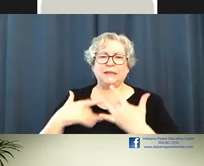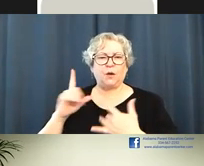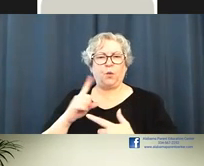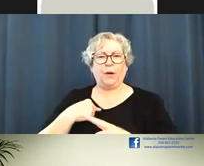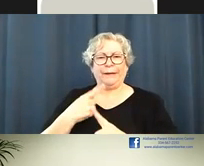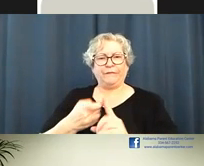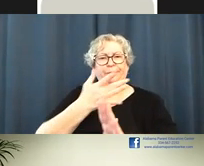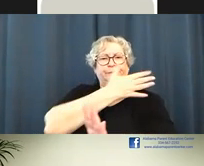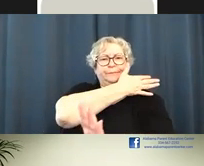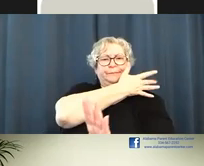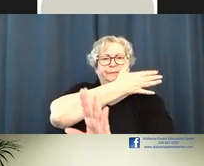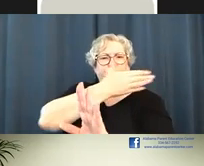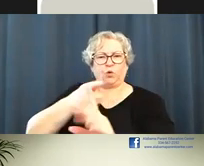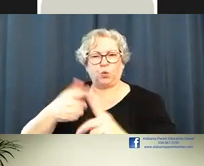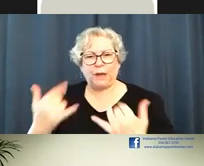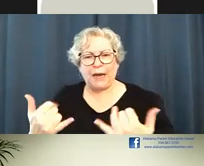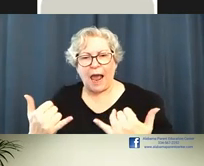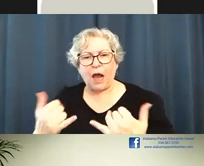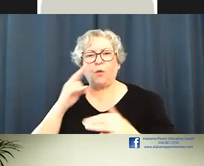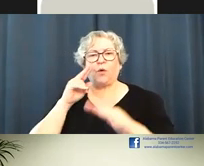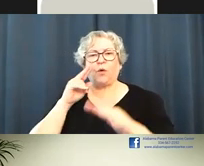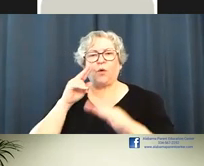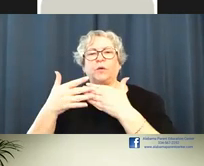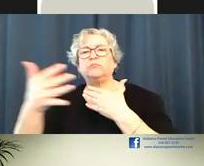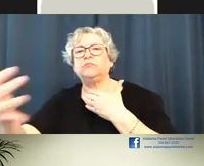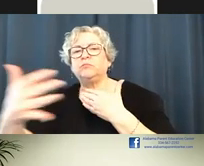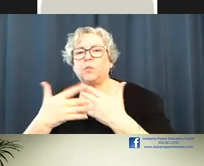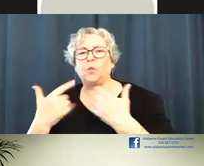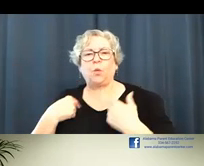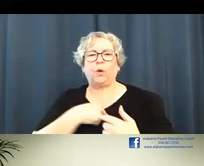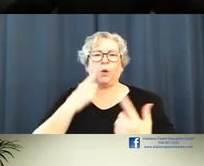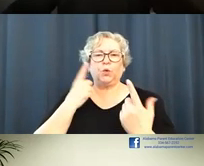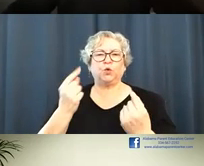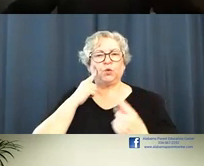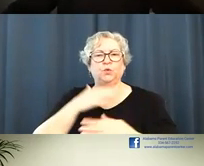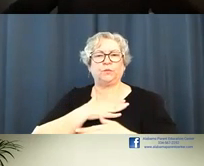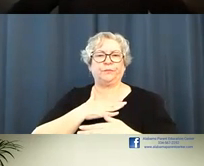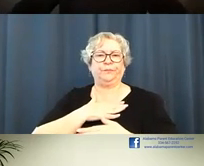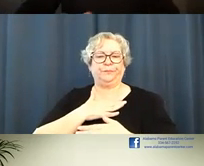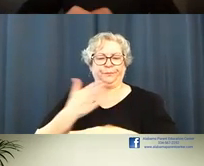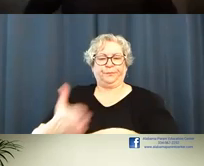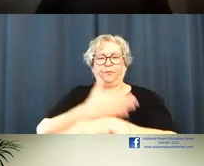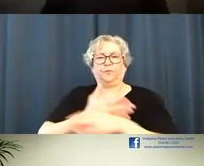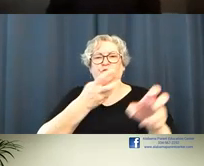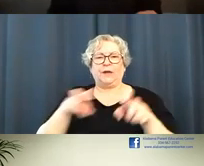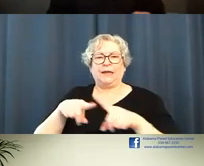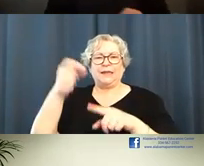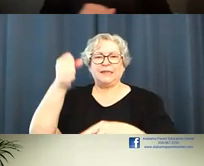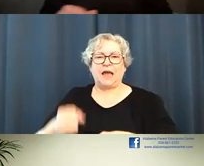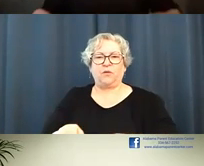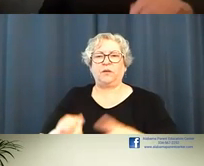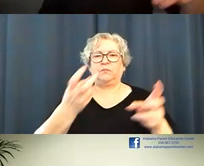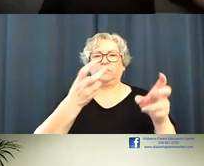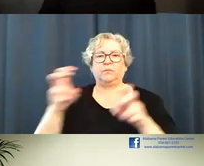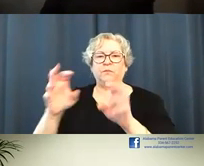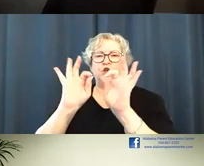came so far. And we look forward to the work that we're going to be doing to improve transition in the South.